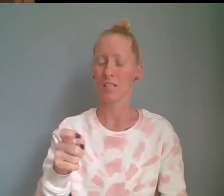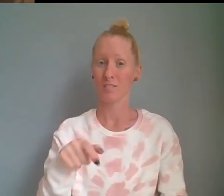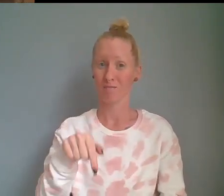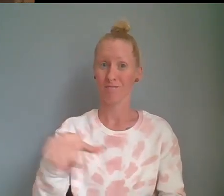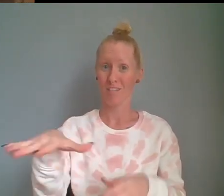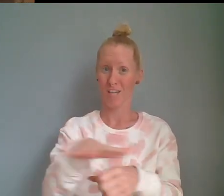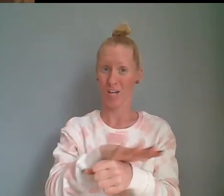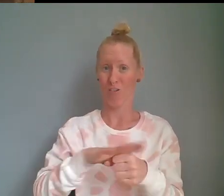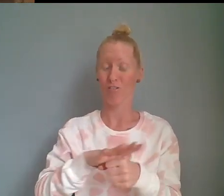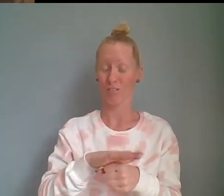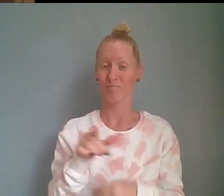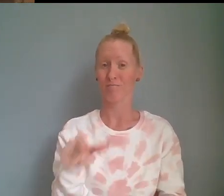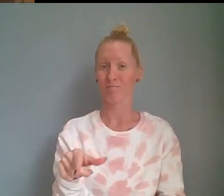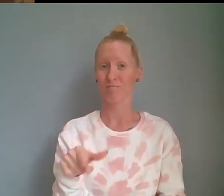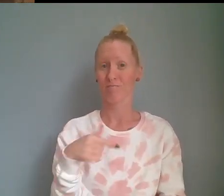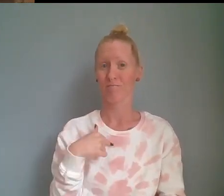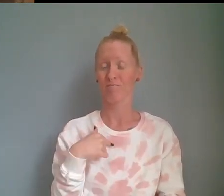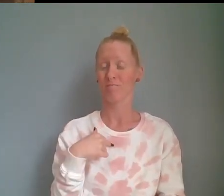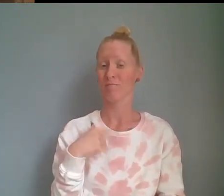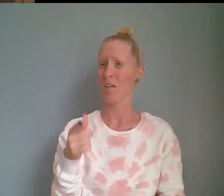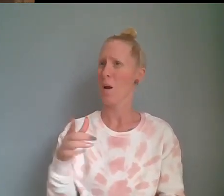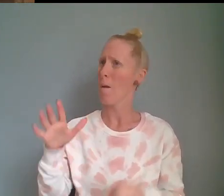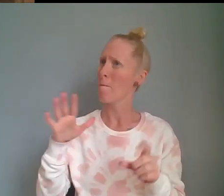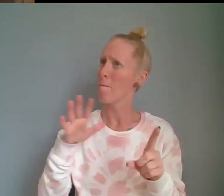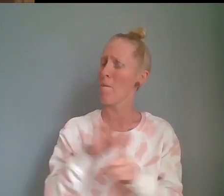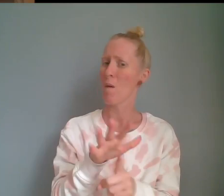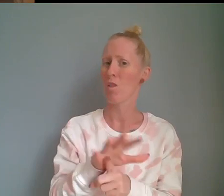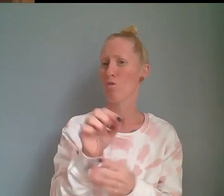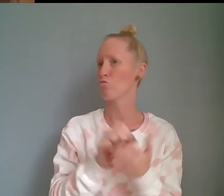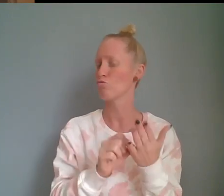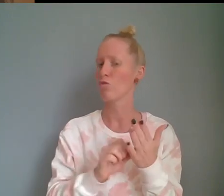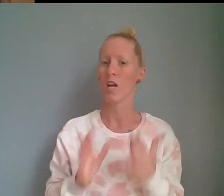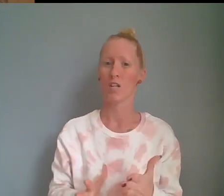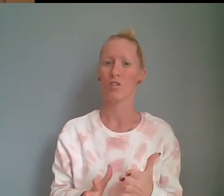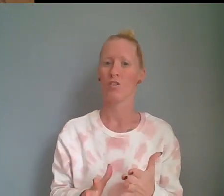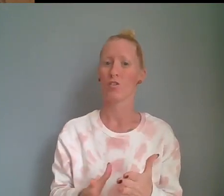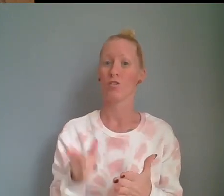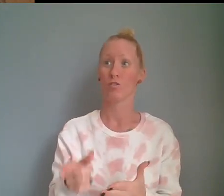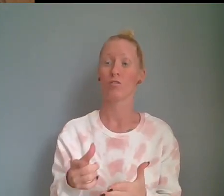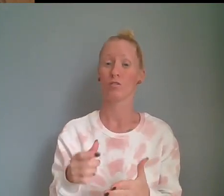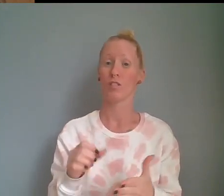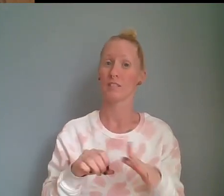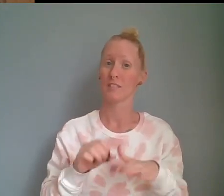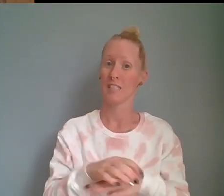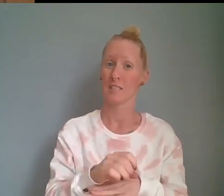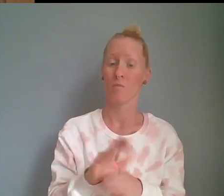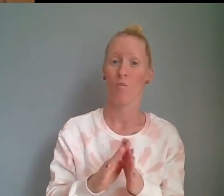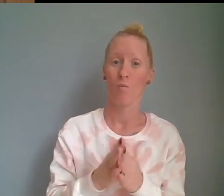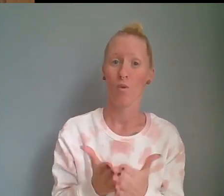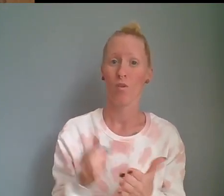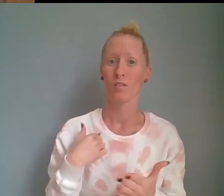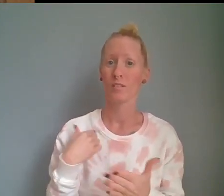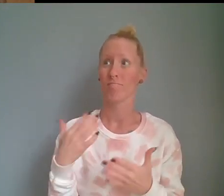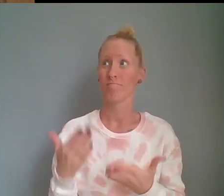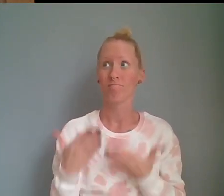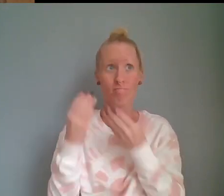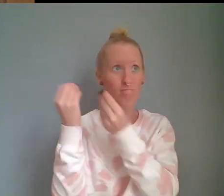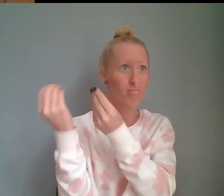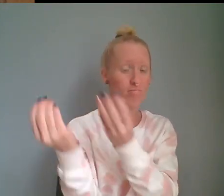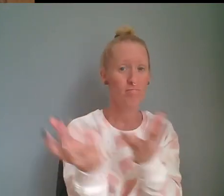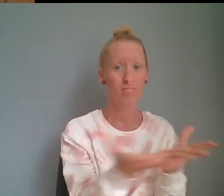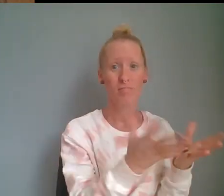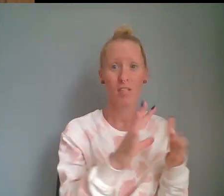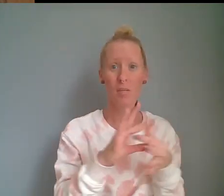And she's a noted popular writer. She's written popular and accessible books, bringing the message and ideas and theories of